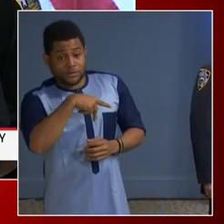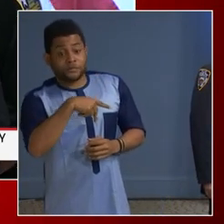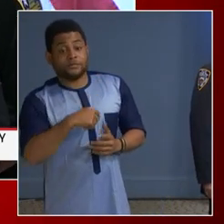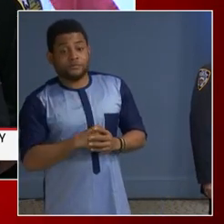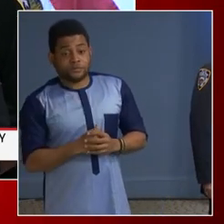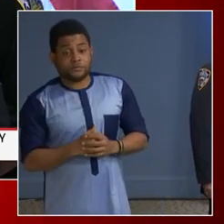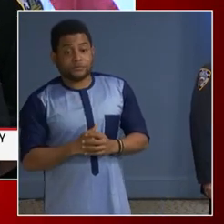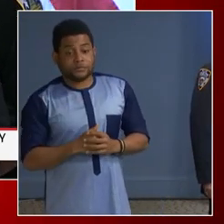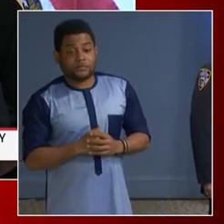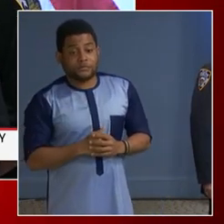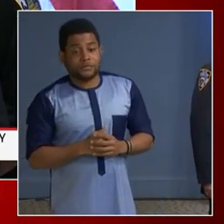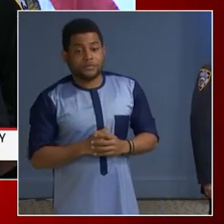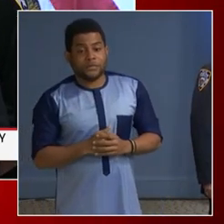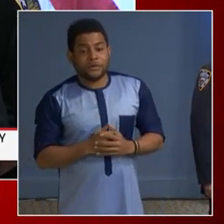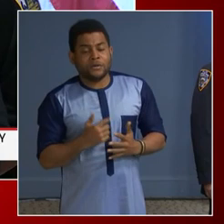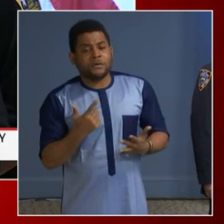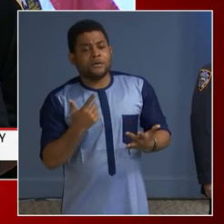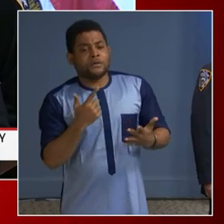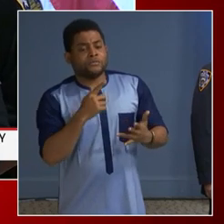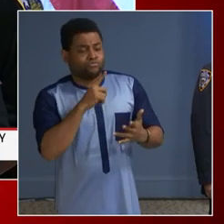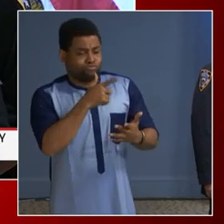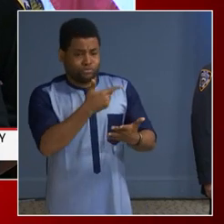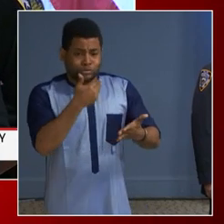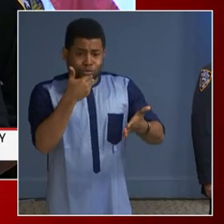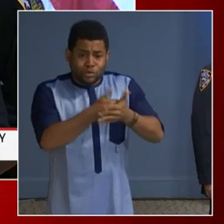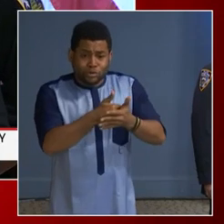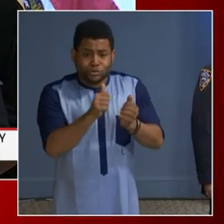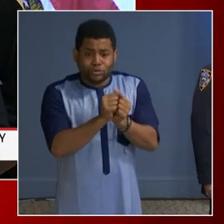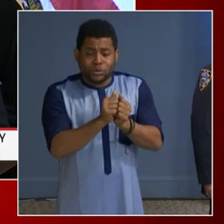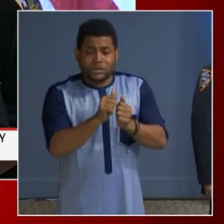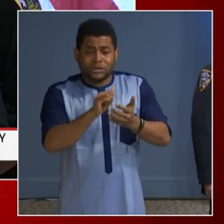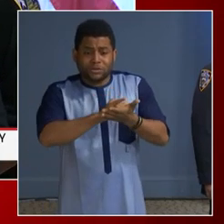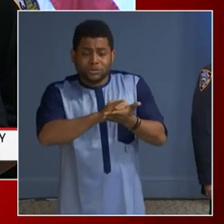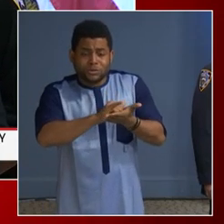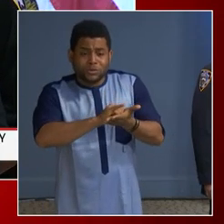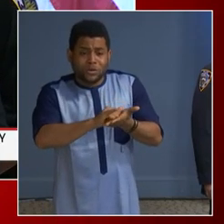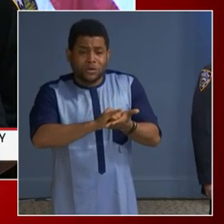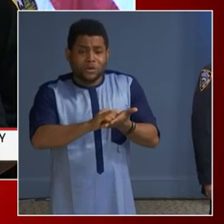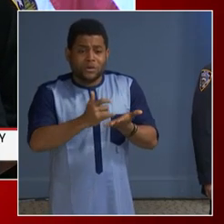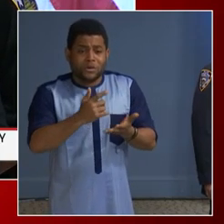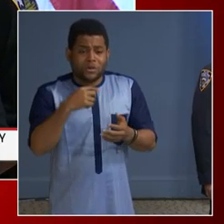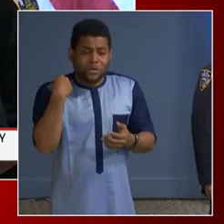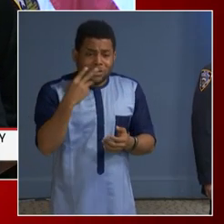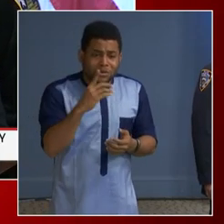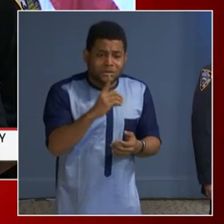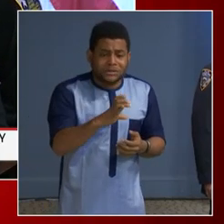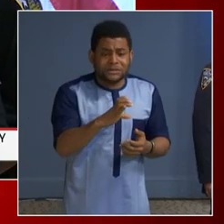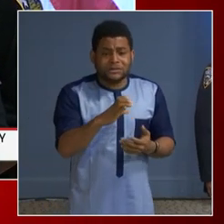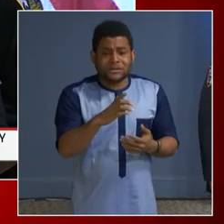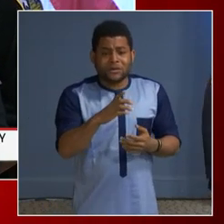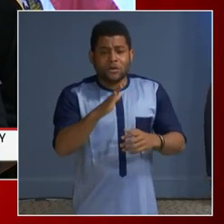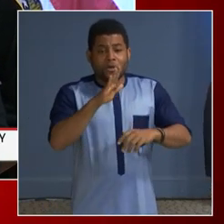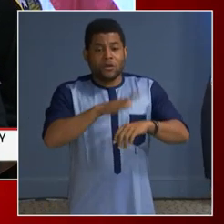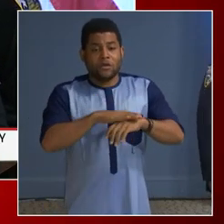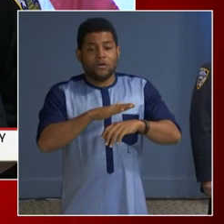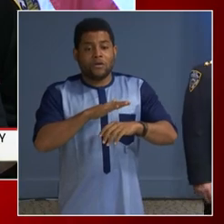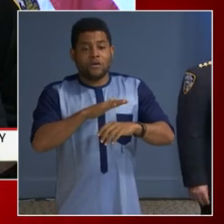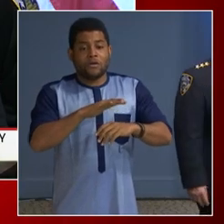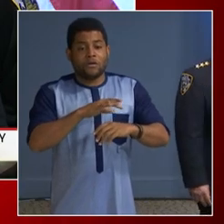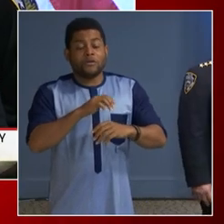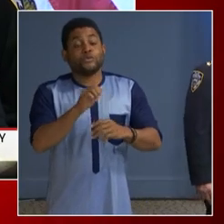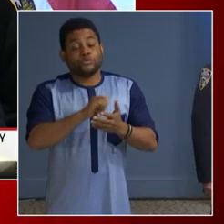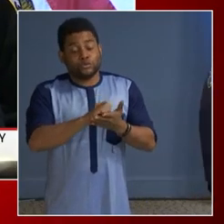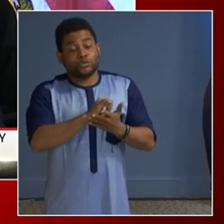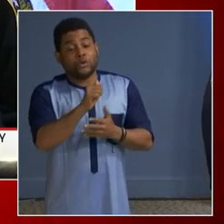Washington and the location of the attacks here in Northeast DC along New York Avenue, are the